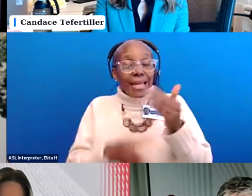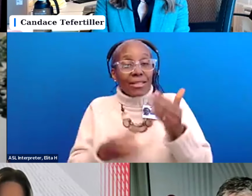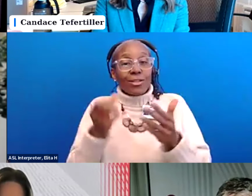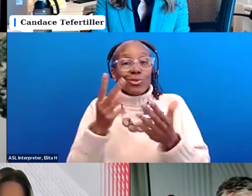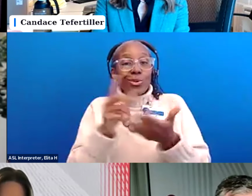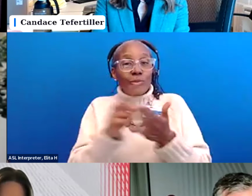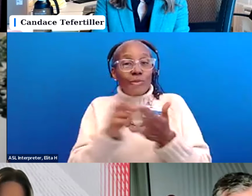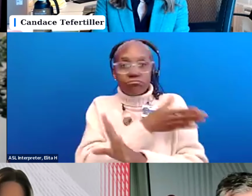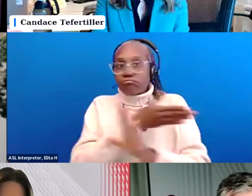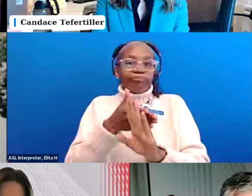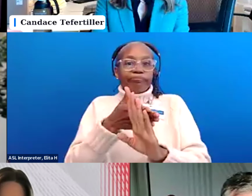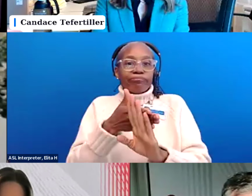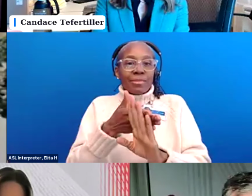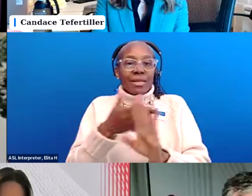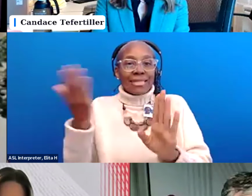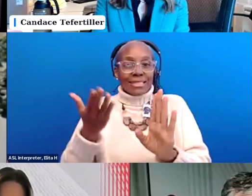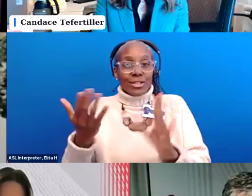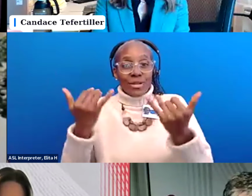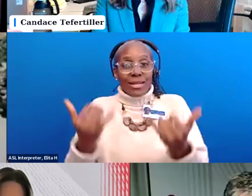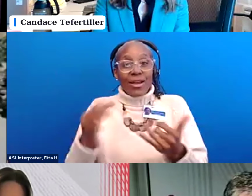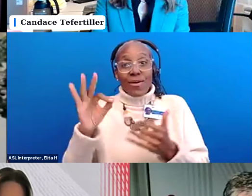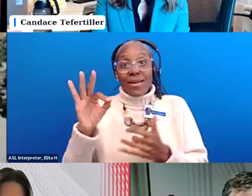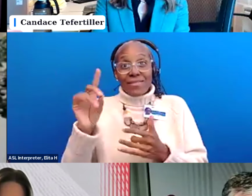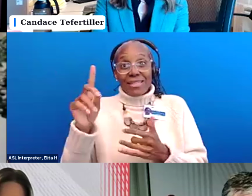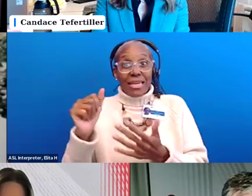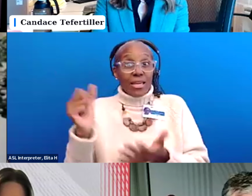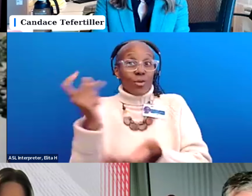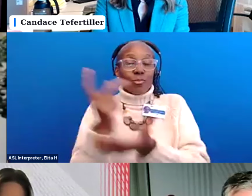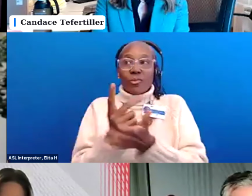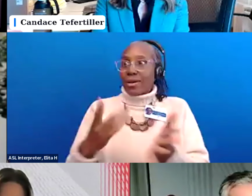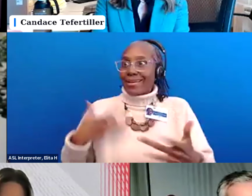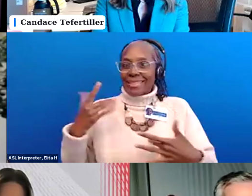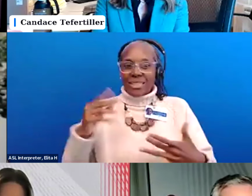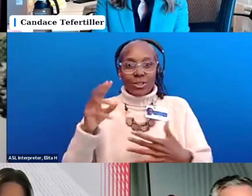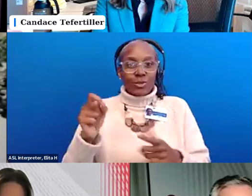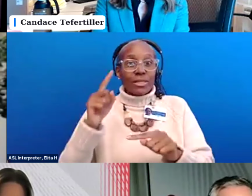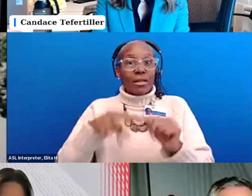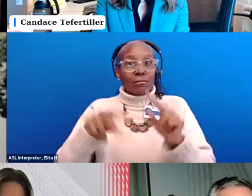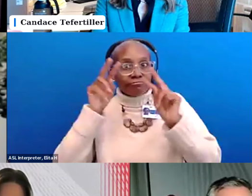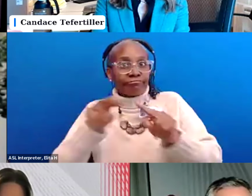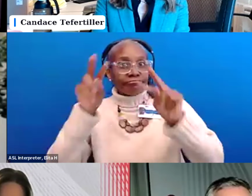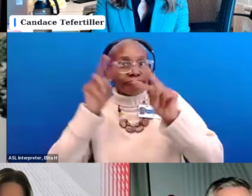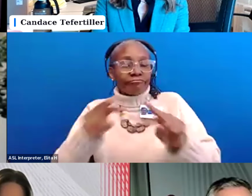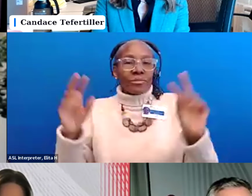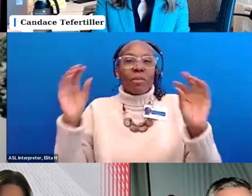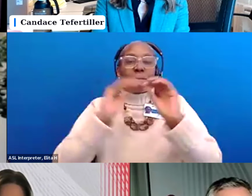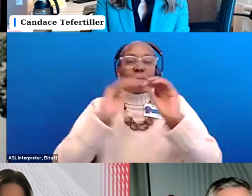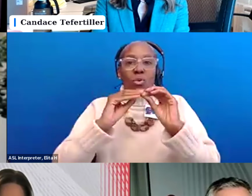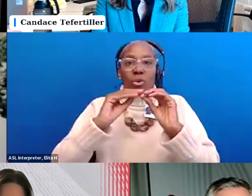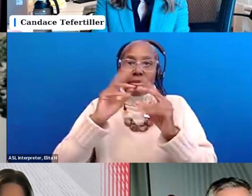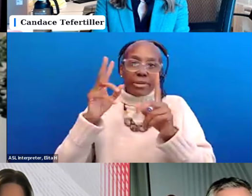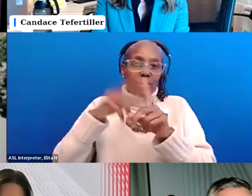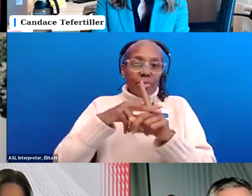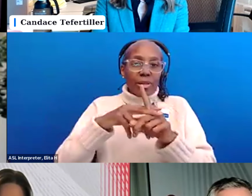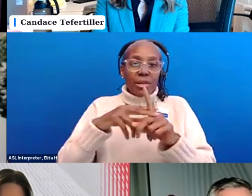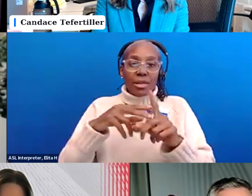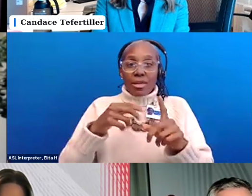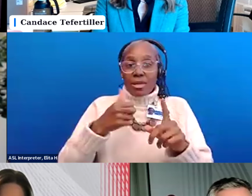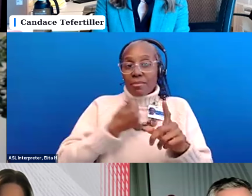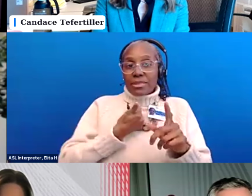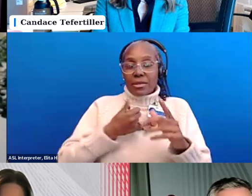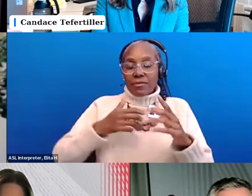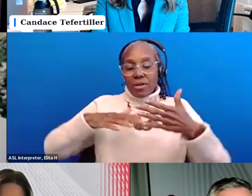weeks. So having it here now, FDA approved, is exciting news. And I can't wait to see what more they can apply it to. Because like I said, I